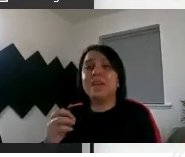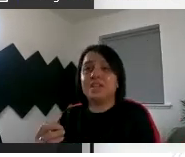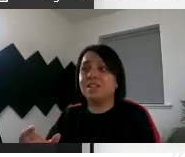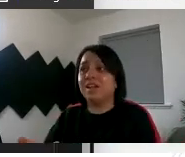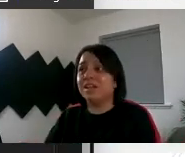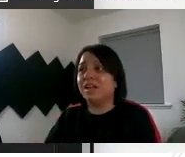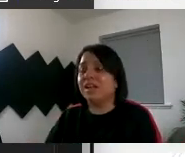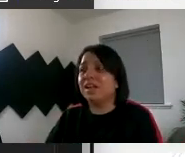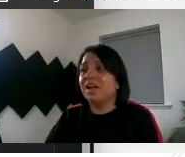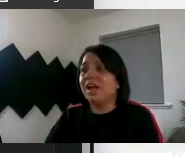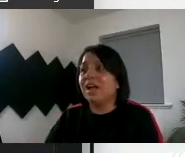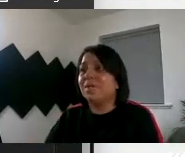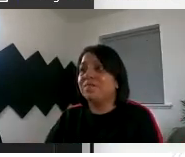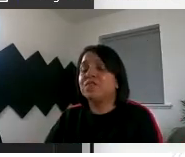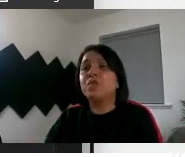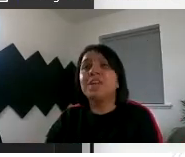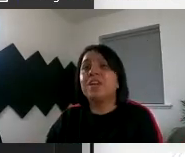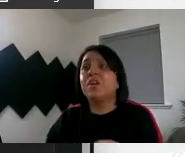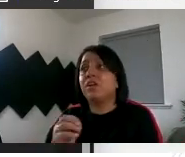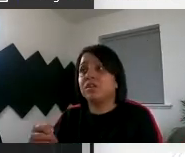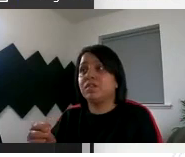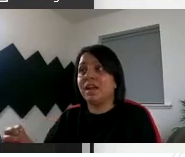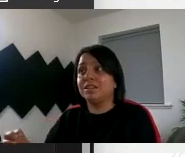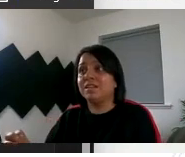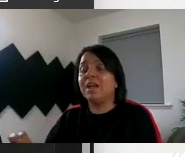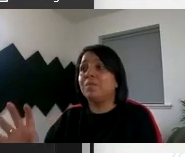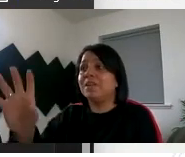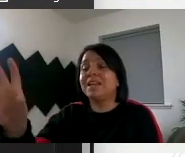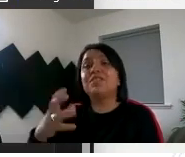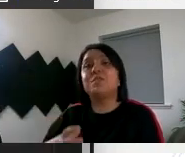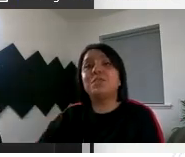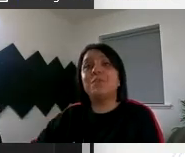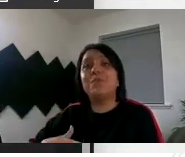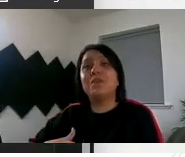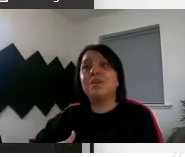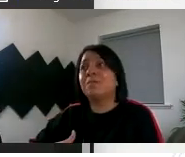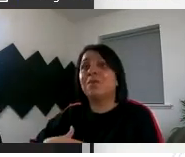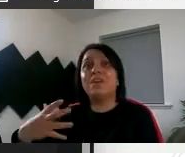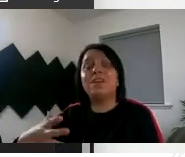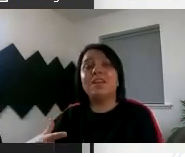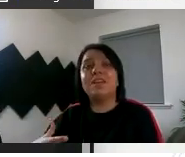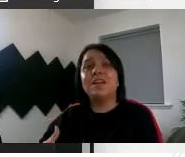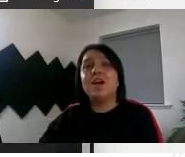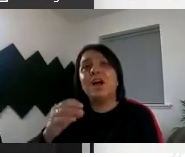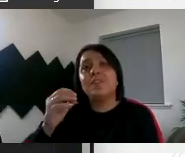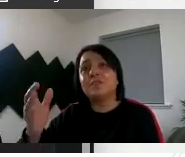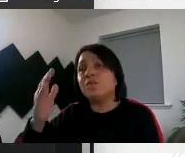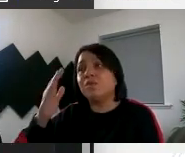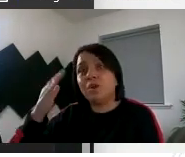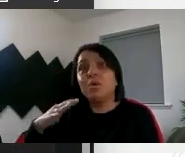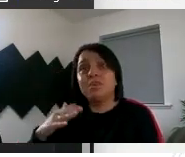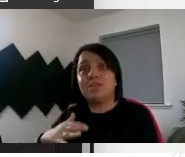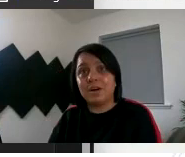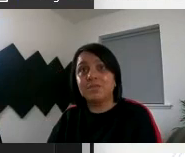doing English slang there. So you would hear a lot of that, but he's actually doing it more politely, and that's